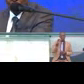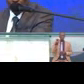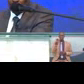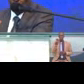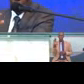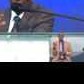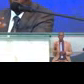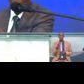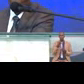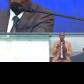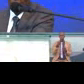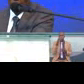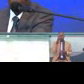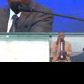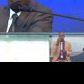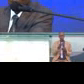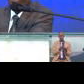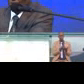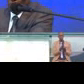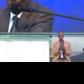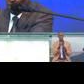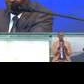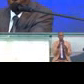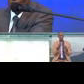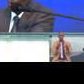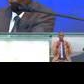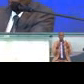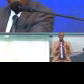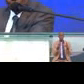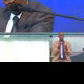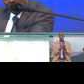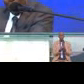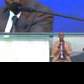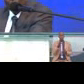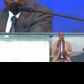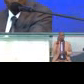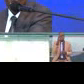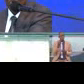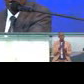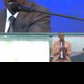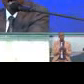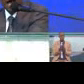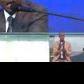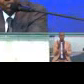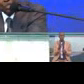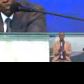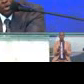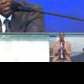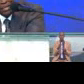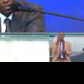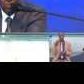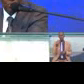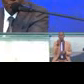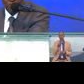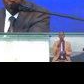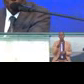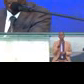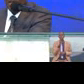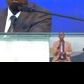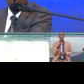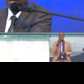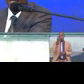woman. And when you know the truth to the point that you know, just like you know who you are, and